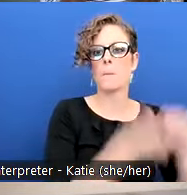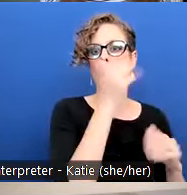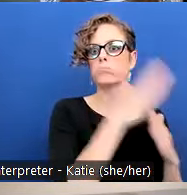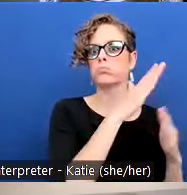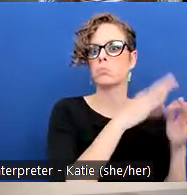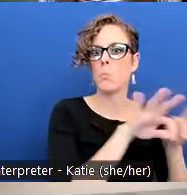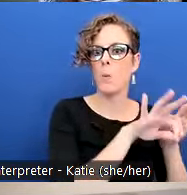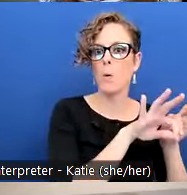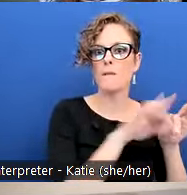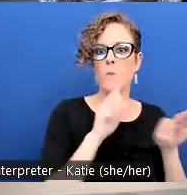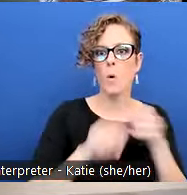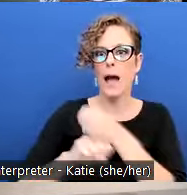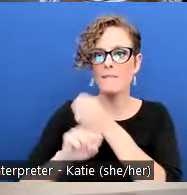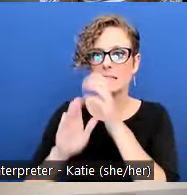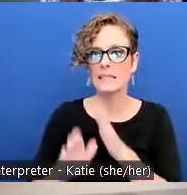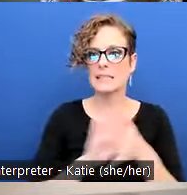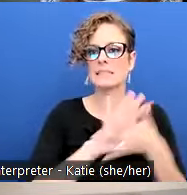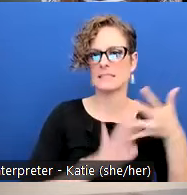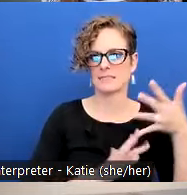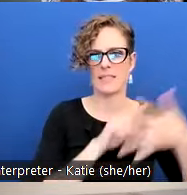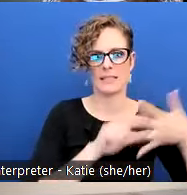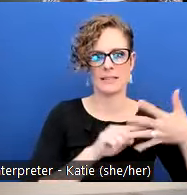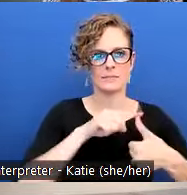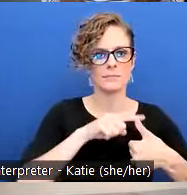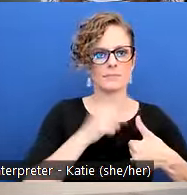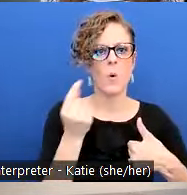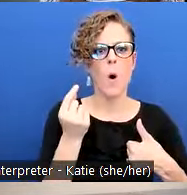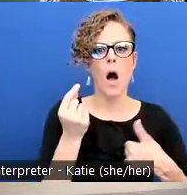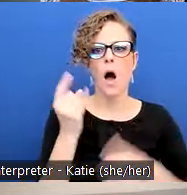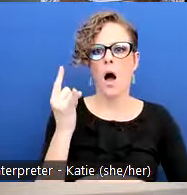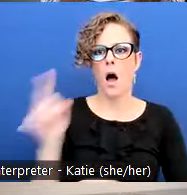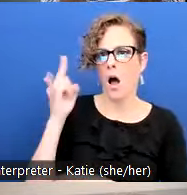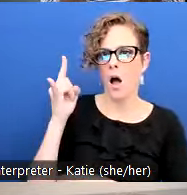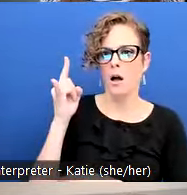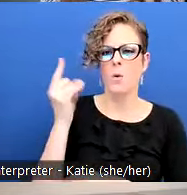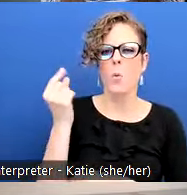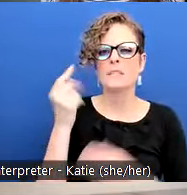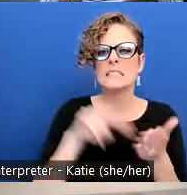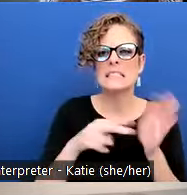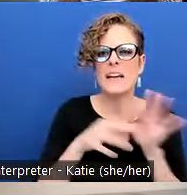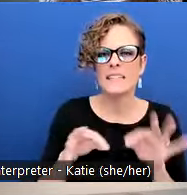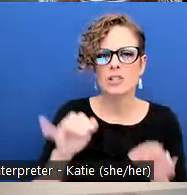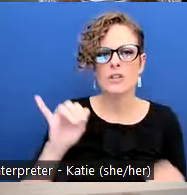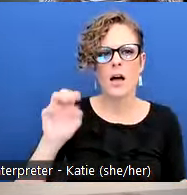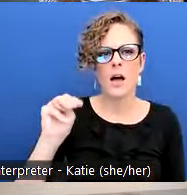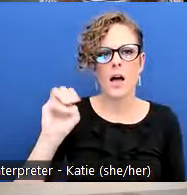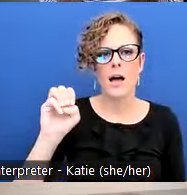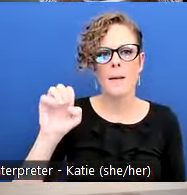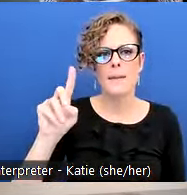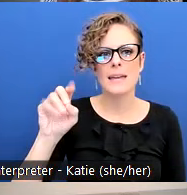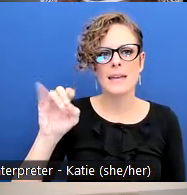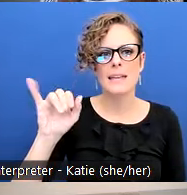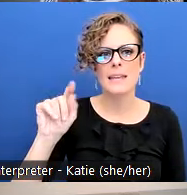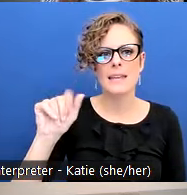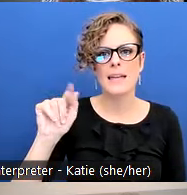advocates. One is what the definition of immediately is. Current statute says the mandatory reporters have to report